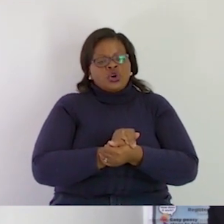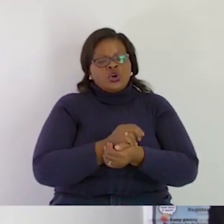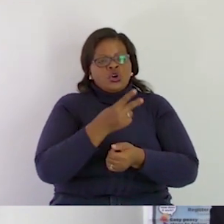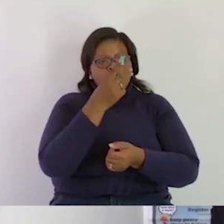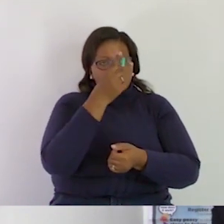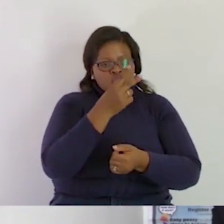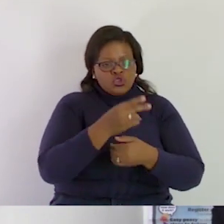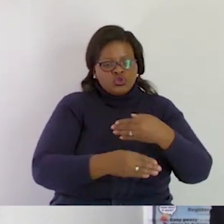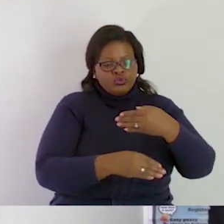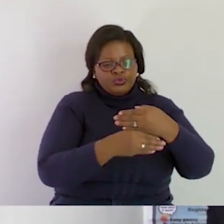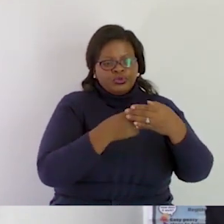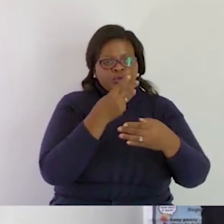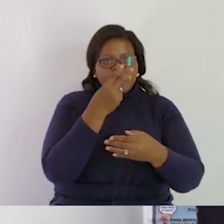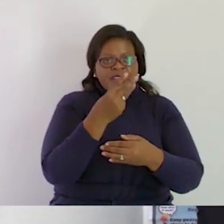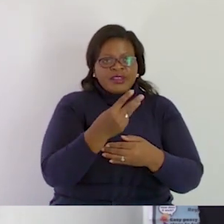a 4,